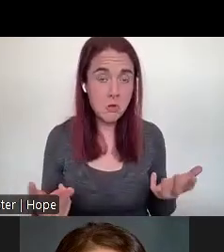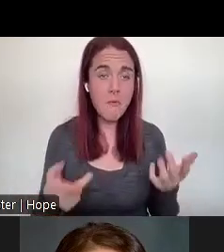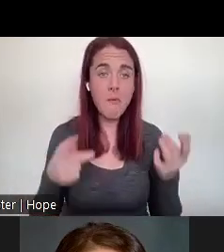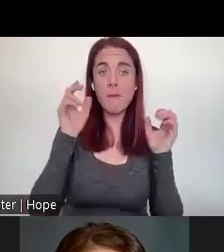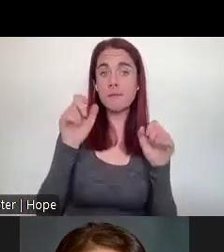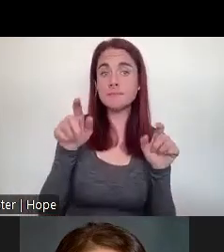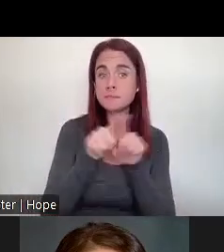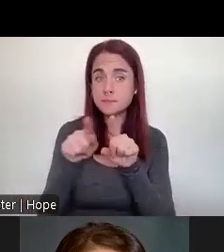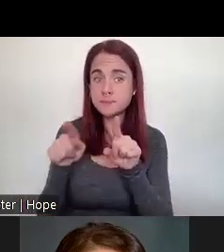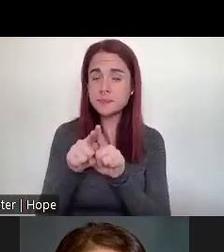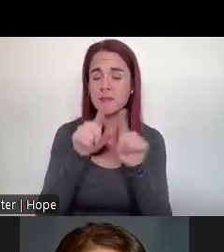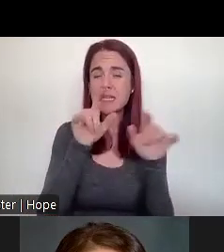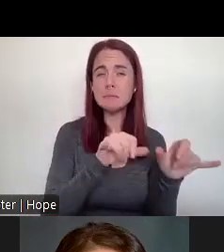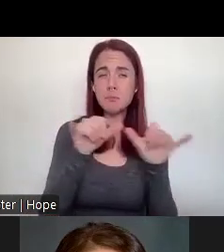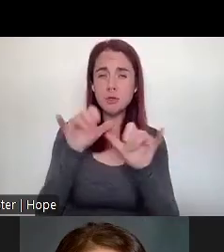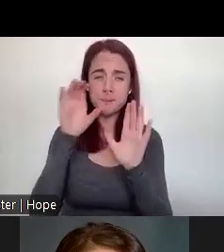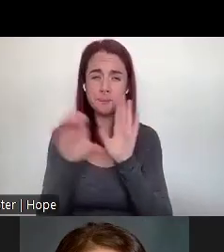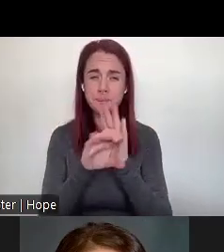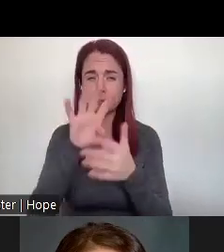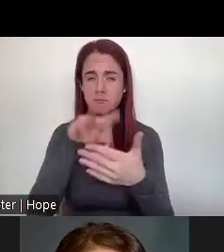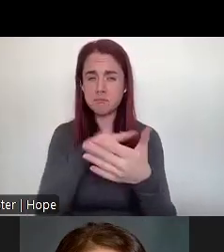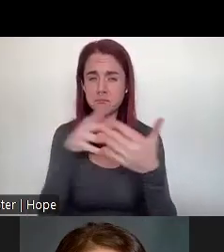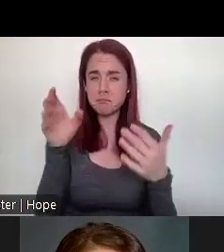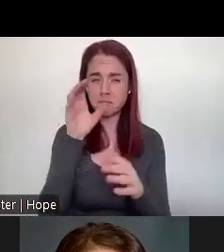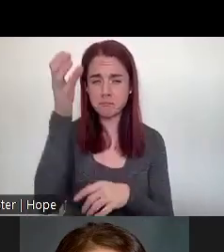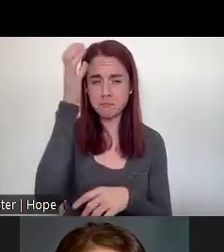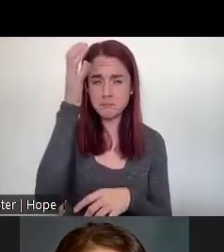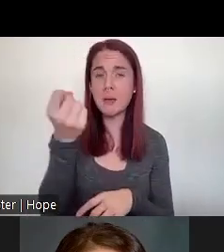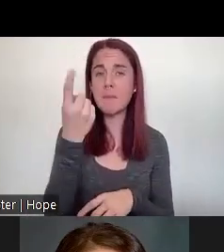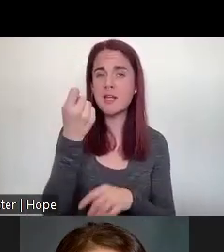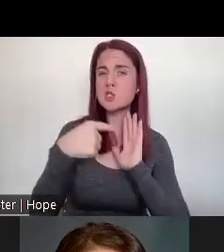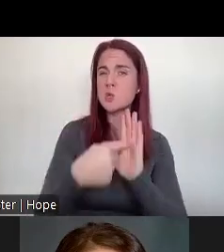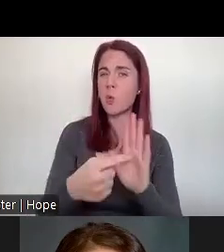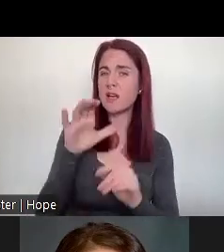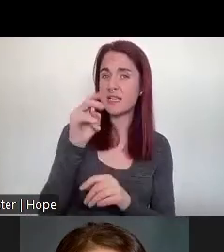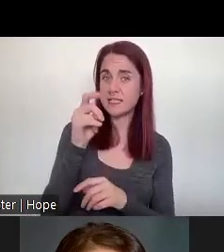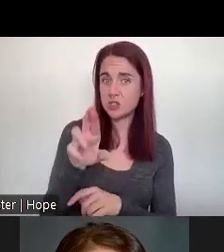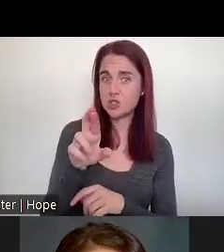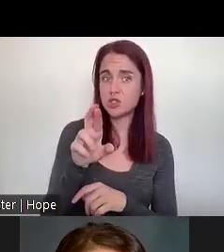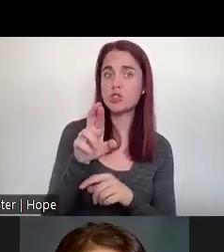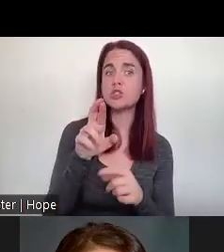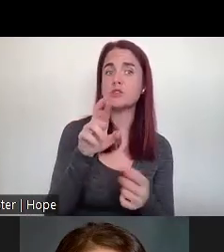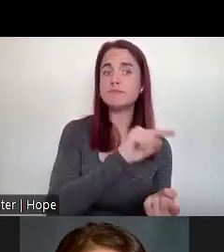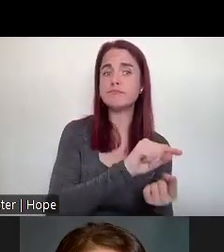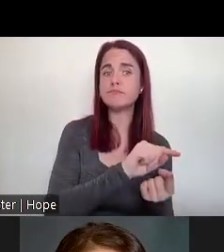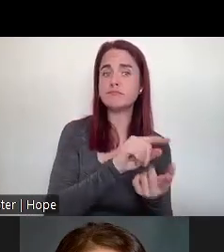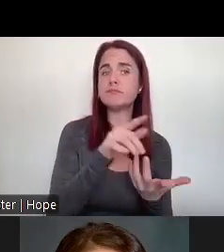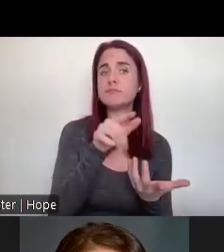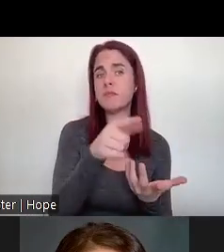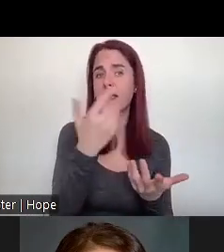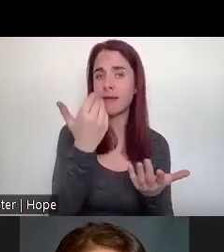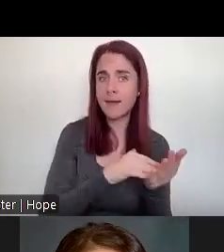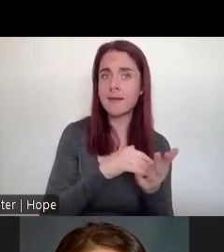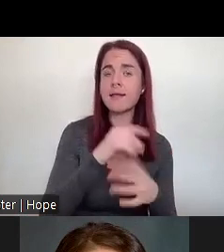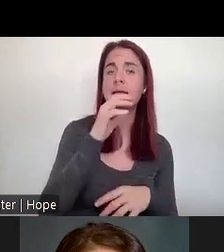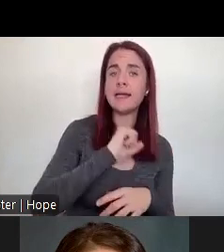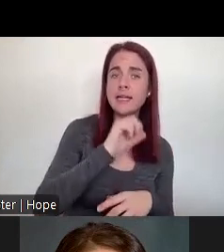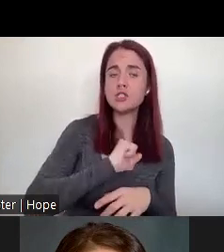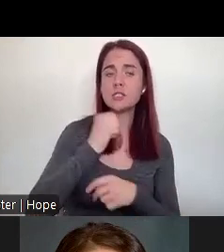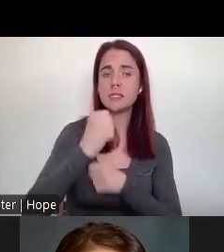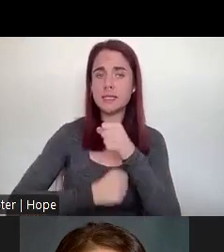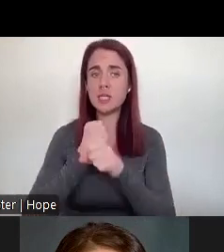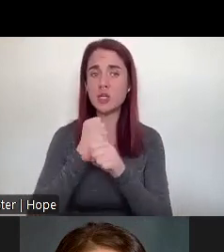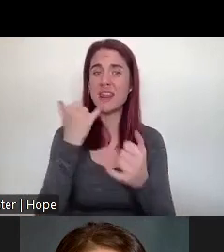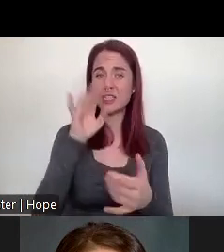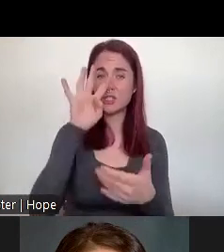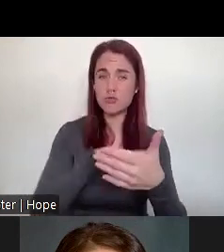a similar graph, except it's showing cervical cancer trends by age and by year again. And in this graph, it